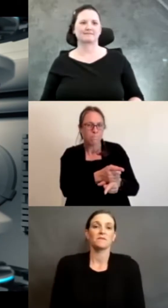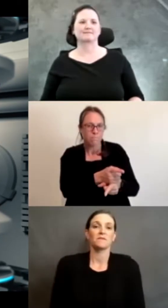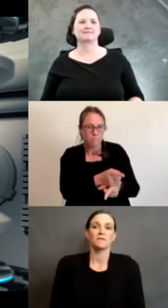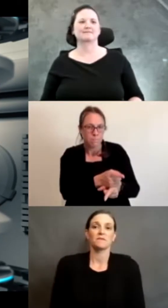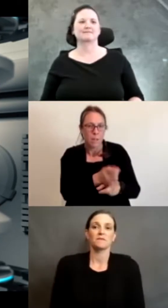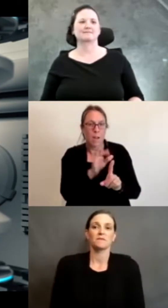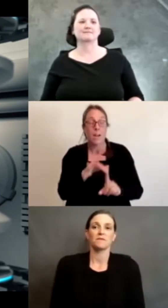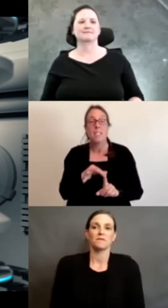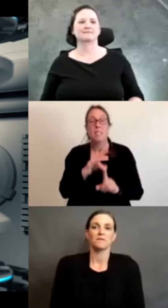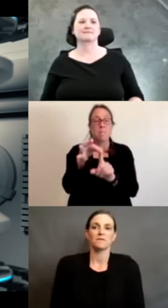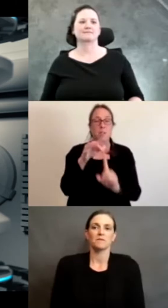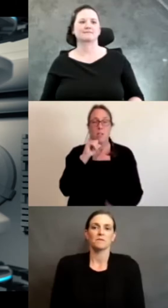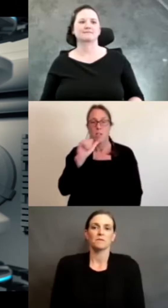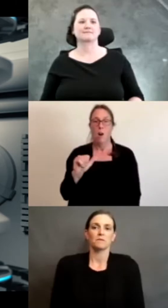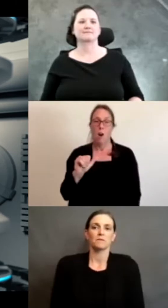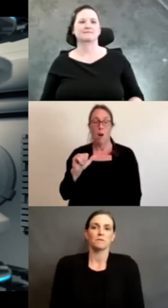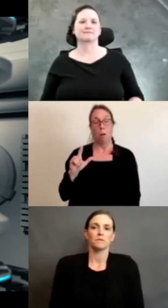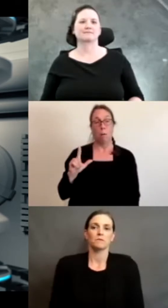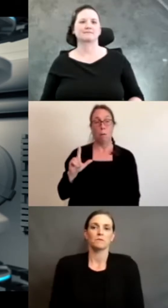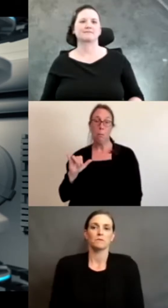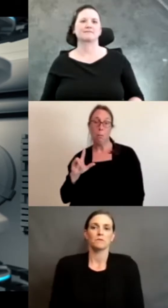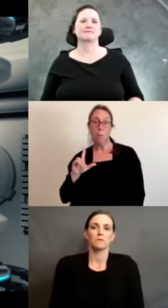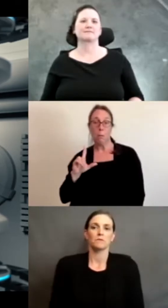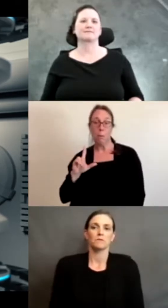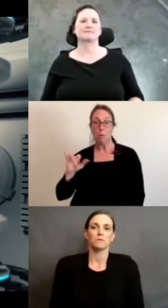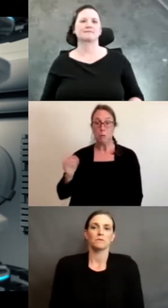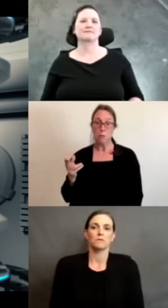Especially not little Johnny.